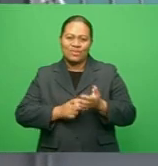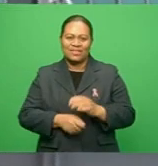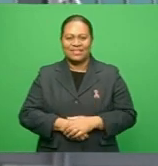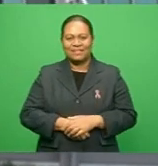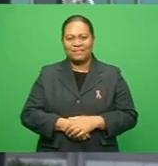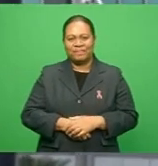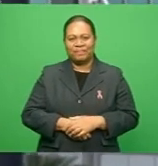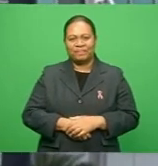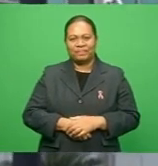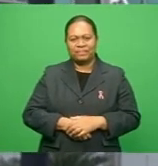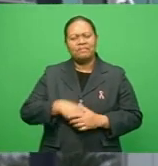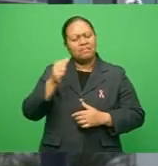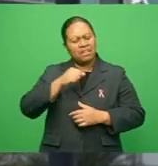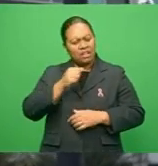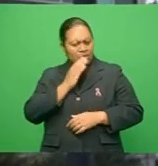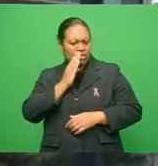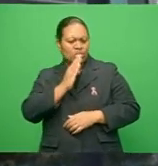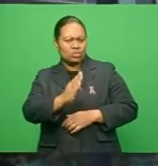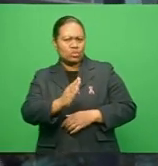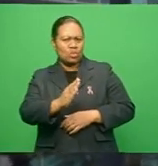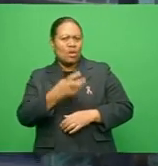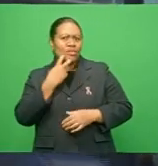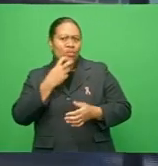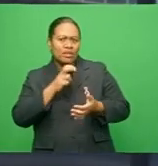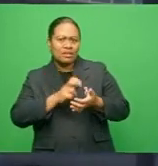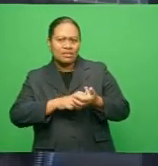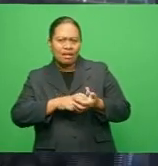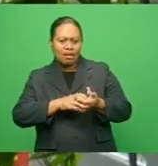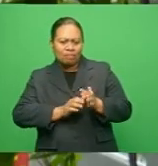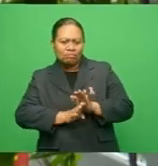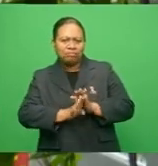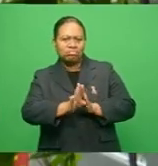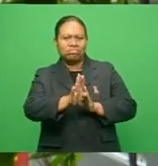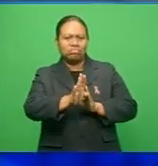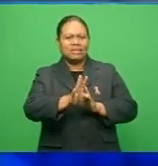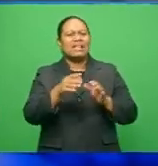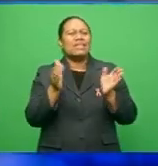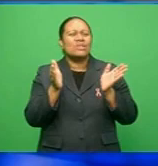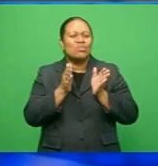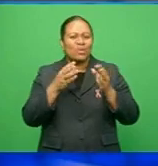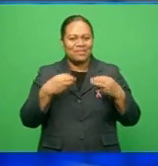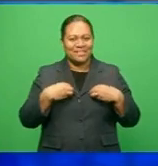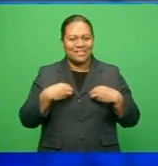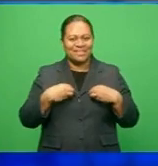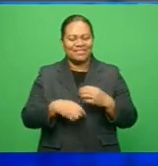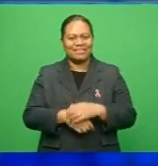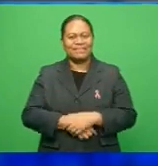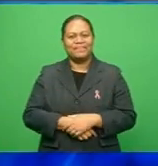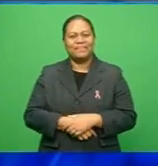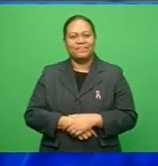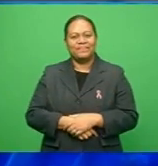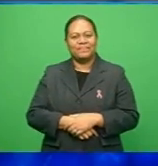have seen a pickup in the registration by small businesses. Rahman adds they are